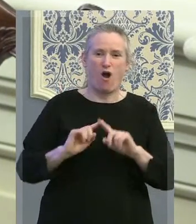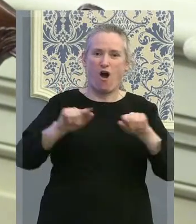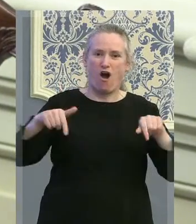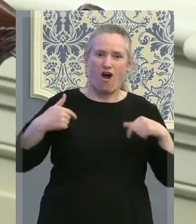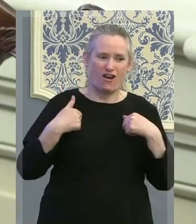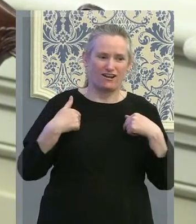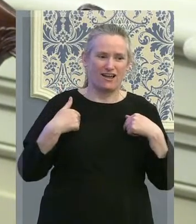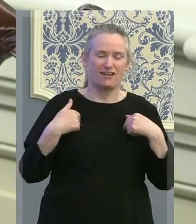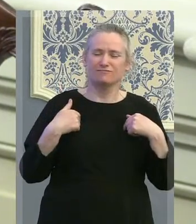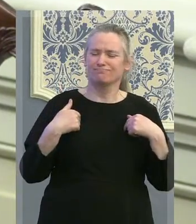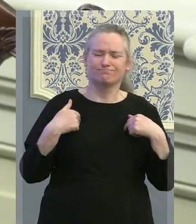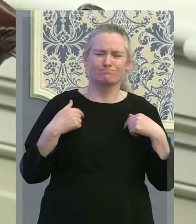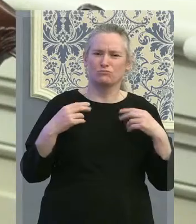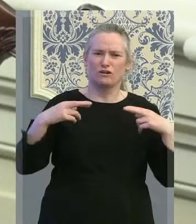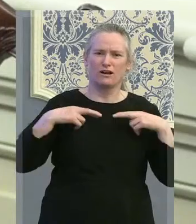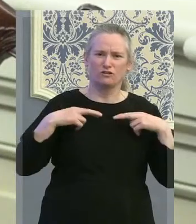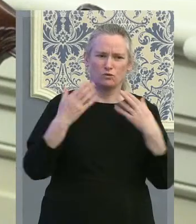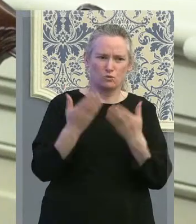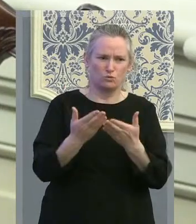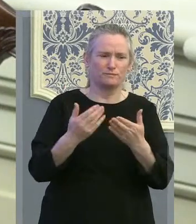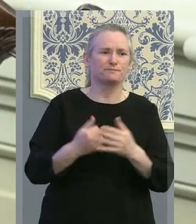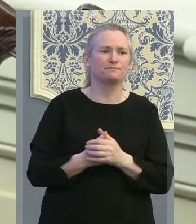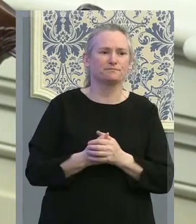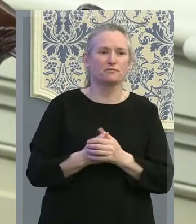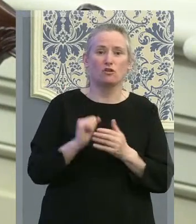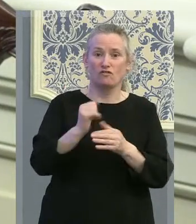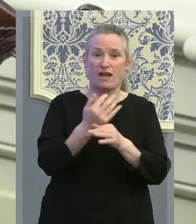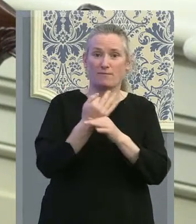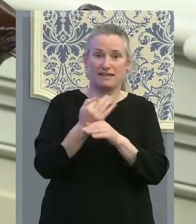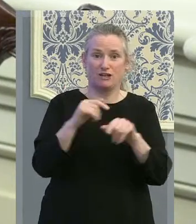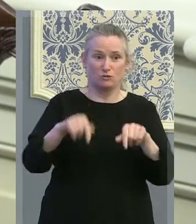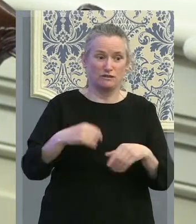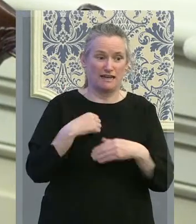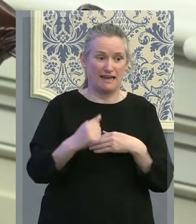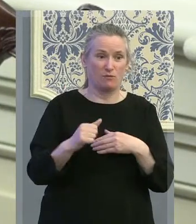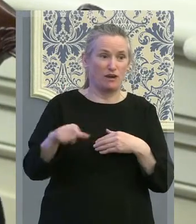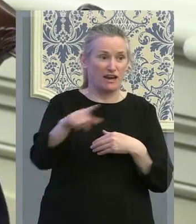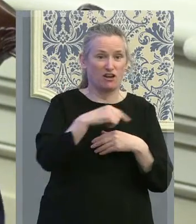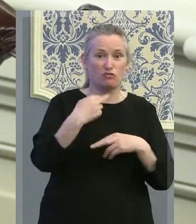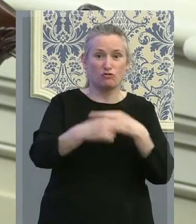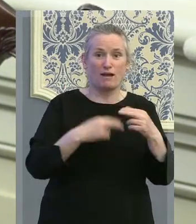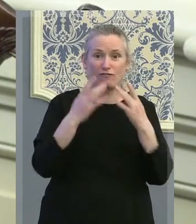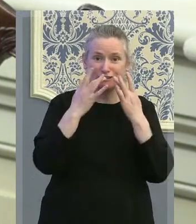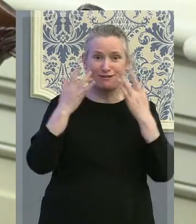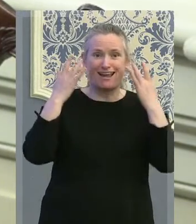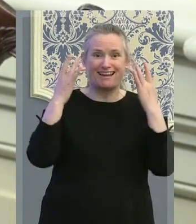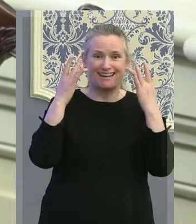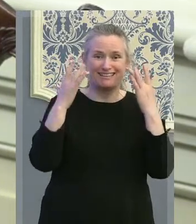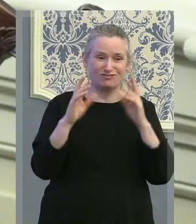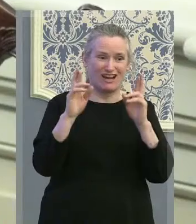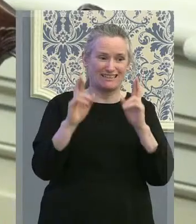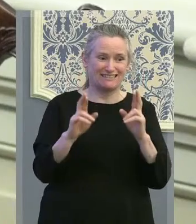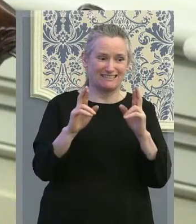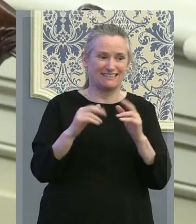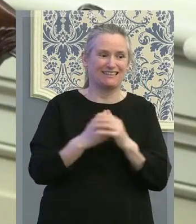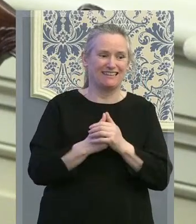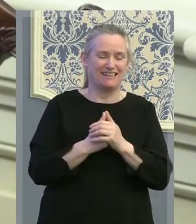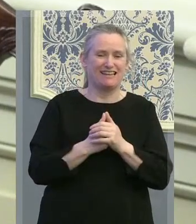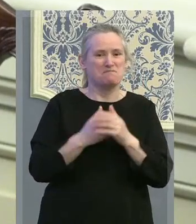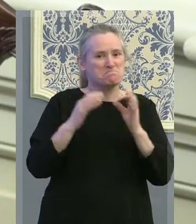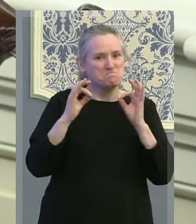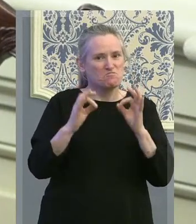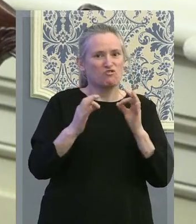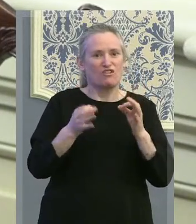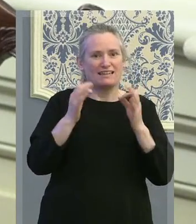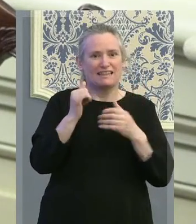all enormously proud. Your family are here today. We're in a room. Everybody is smiling, as it should be. It's a red letter day for you,